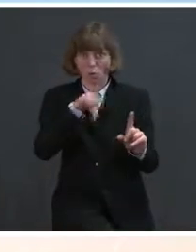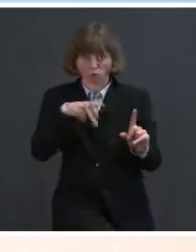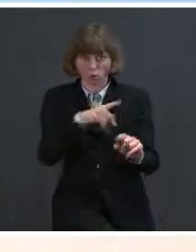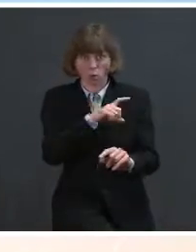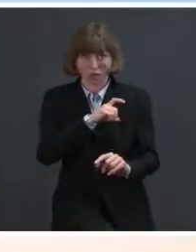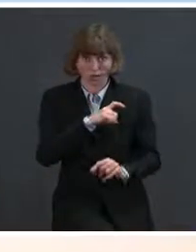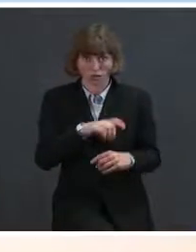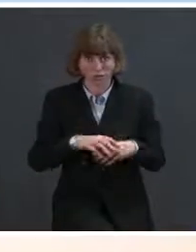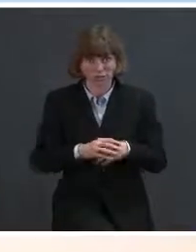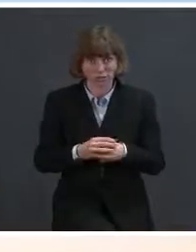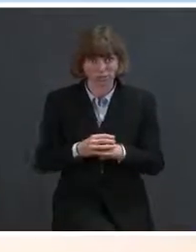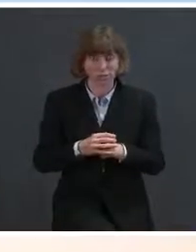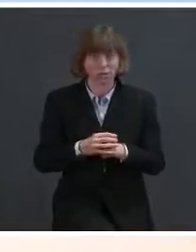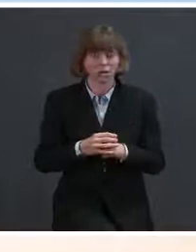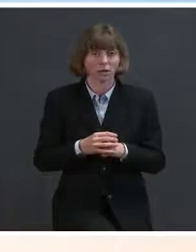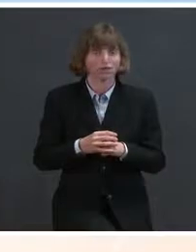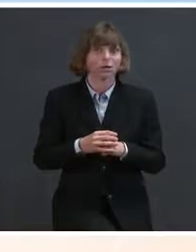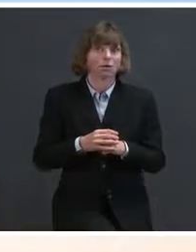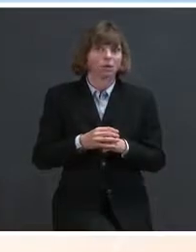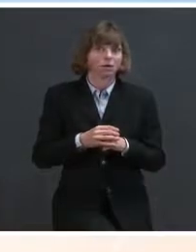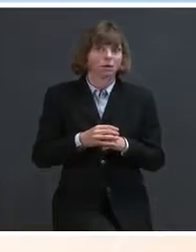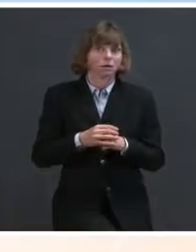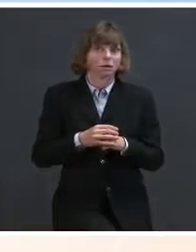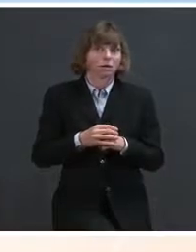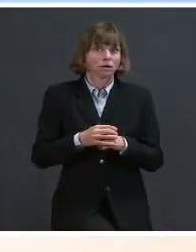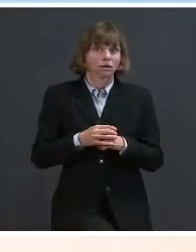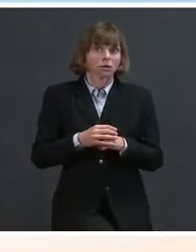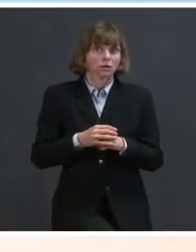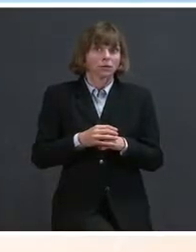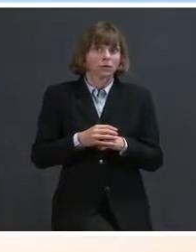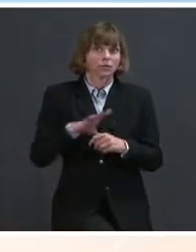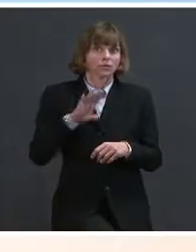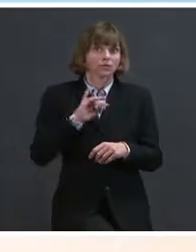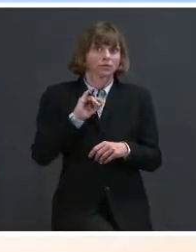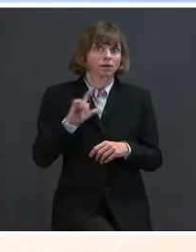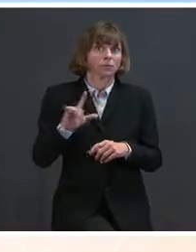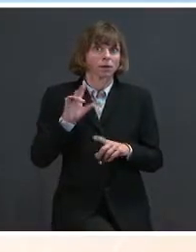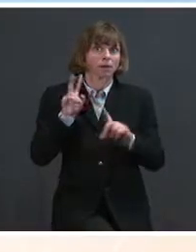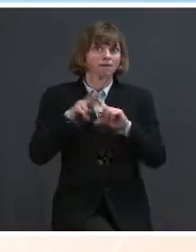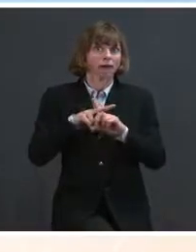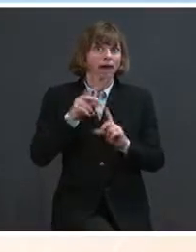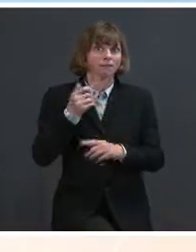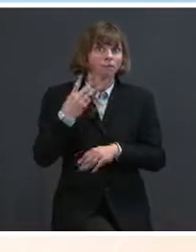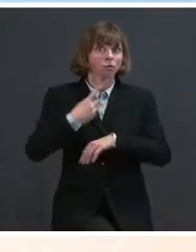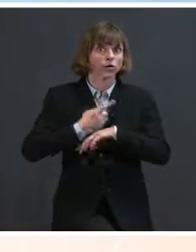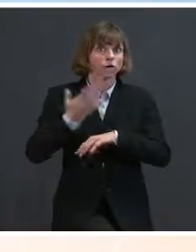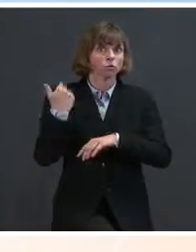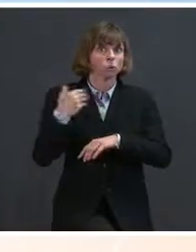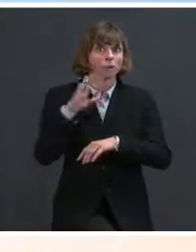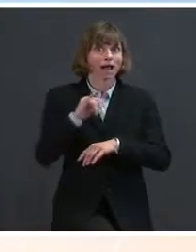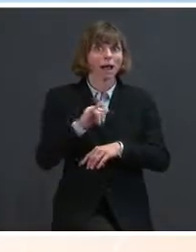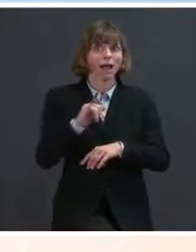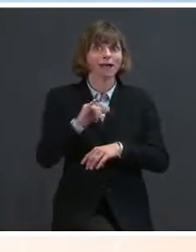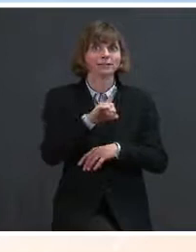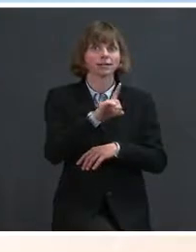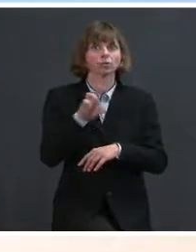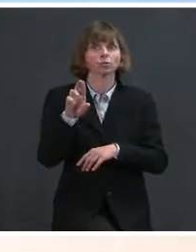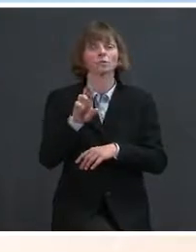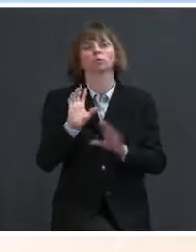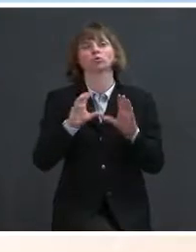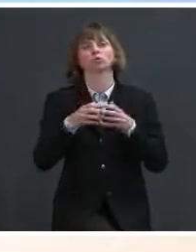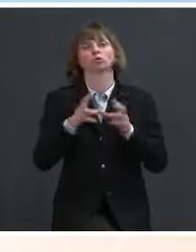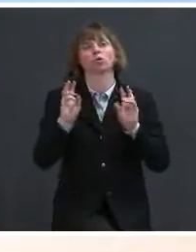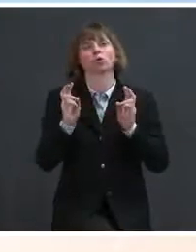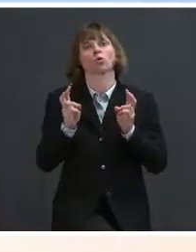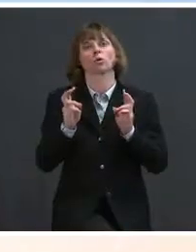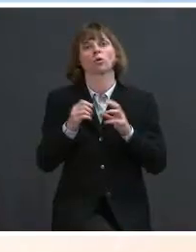unrelated question. There was a bill filed a couple days ago by a bipartisan group of senators and congressmen called the